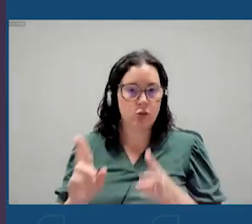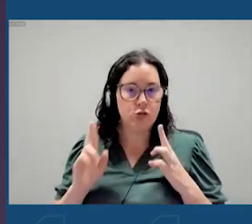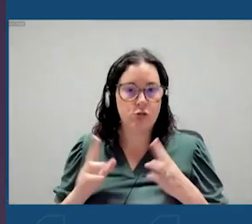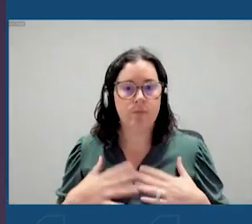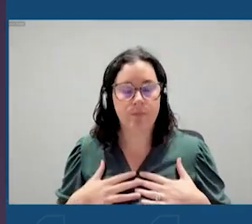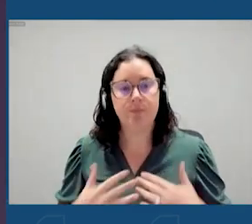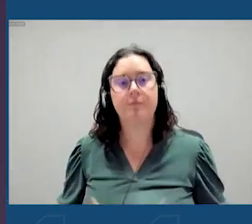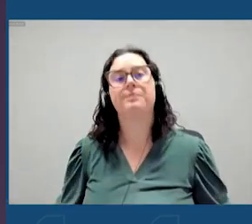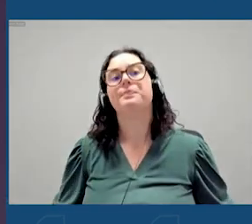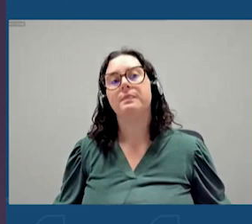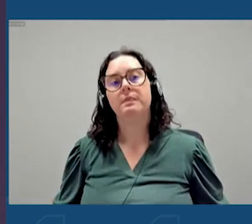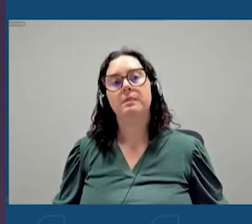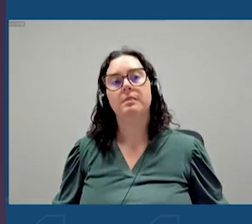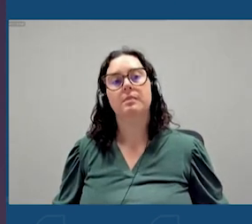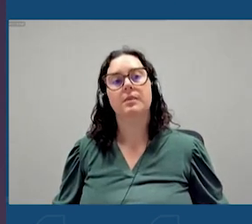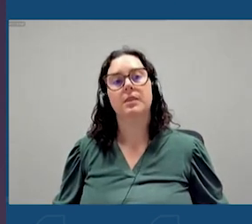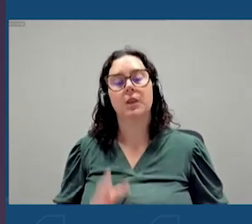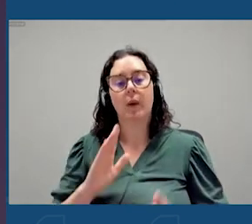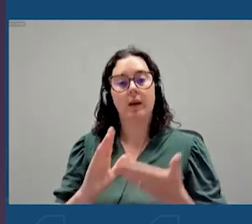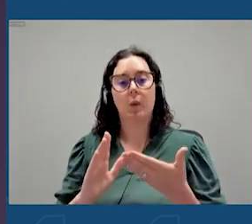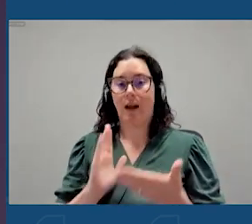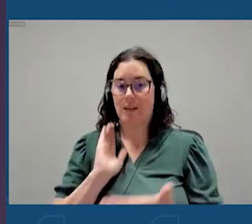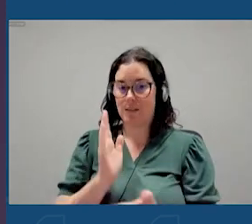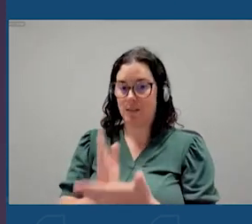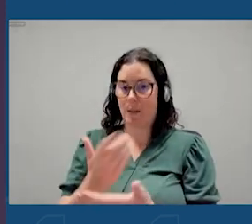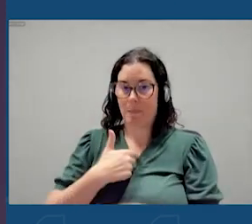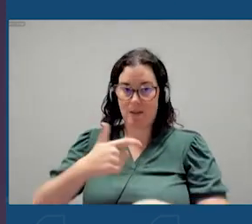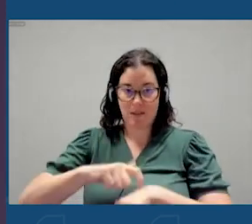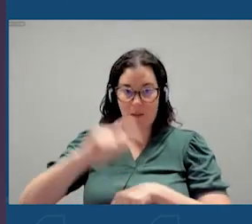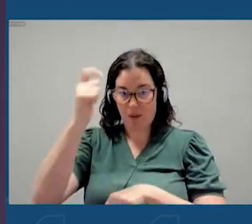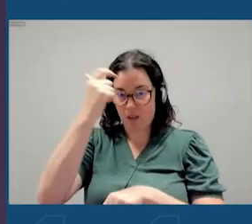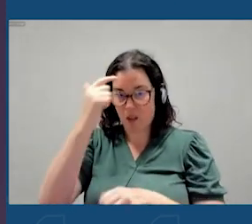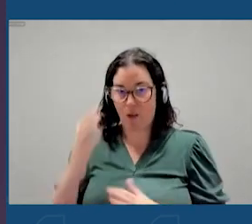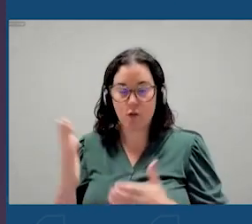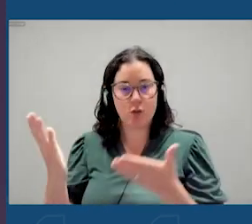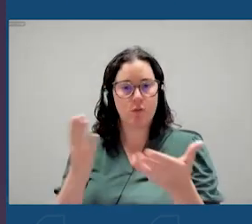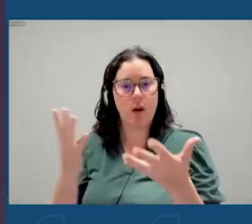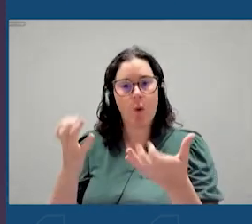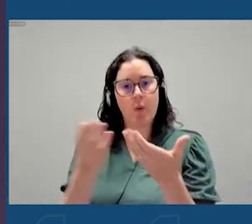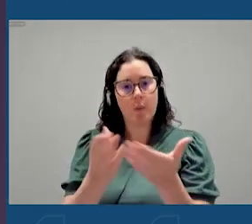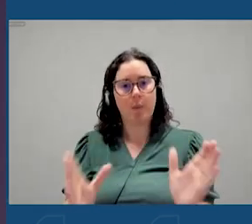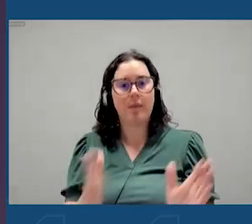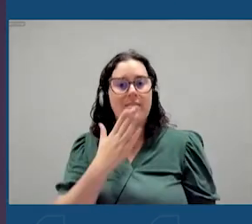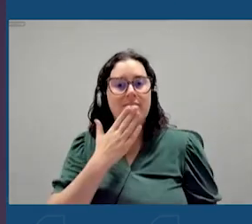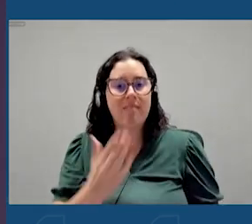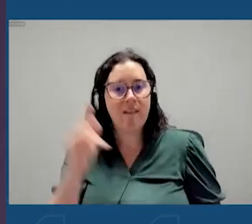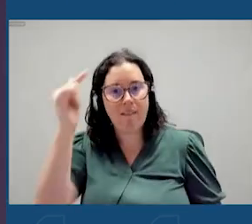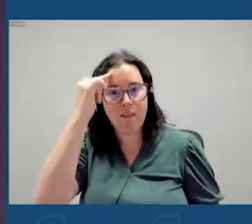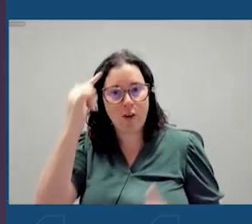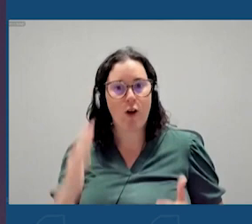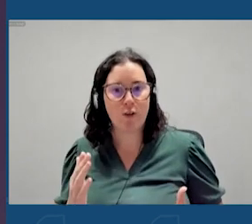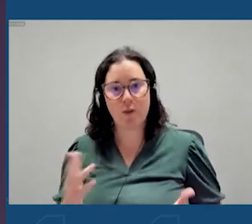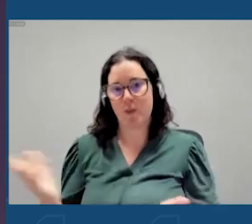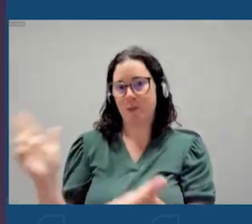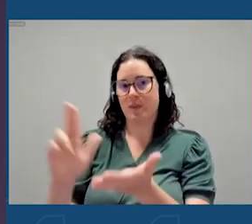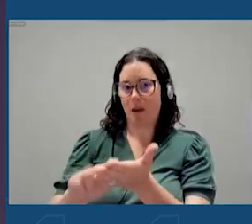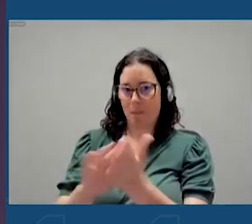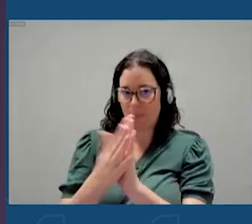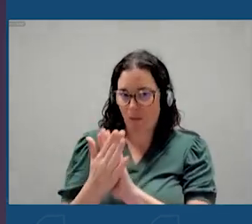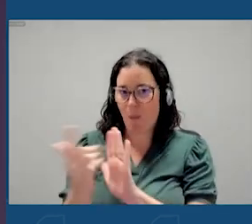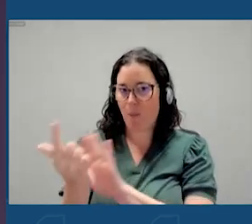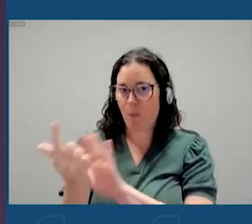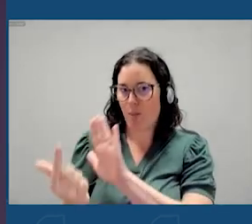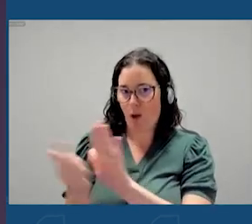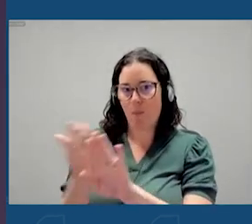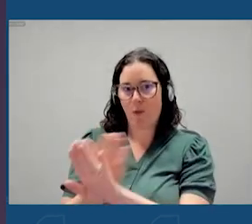And as I end my time in government service, I want to publicly thank the governor for signing this bill into law before I leave, and I'm truly grateful for that, so thank